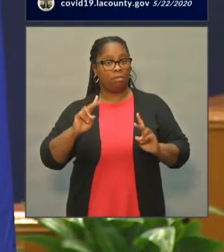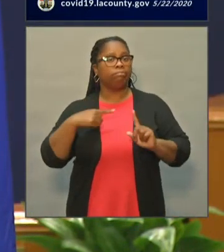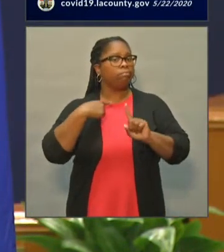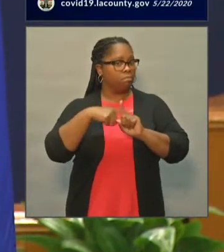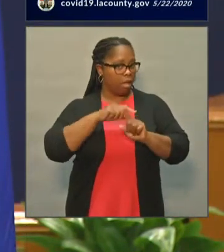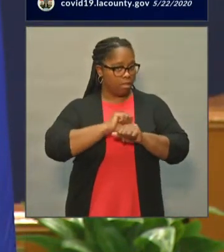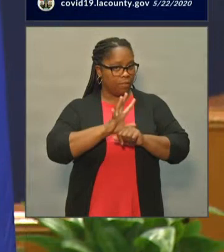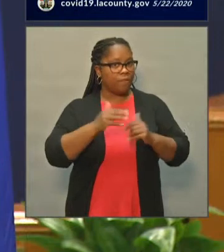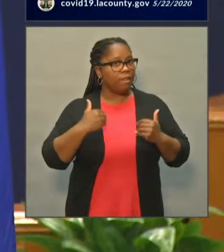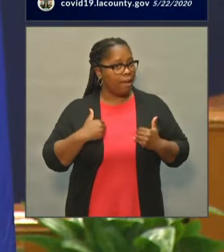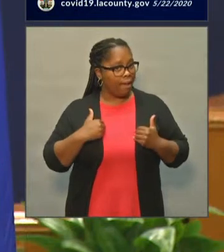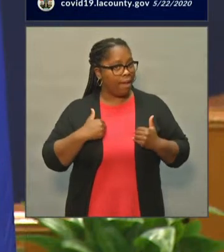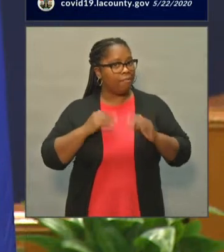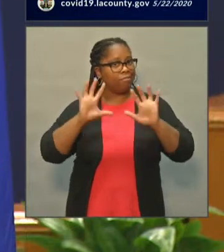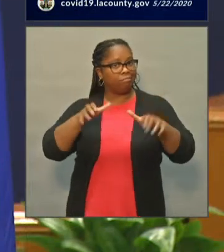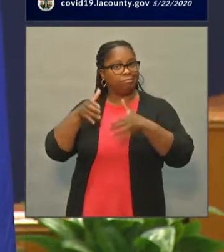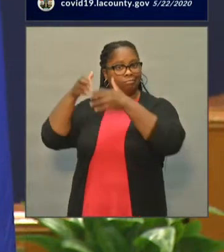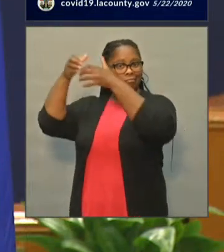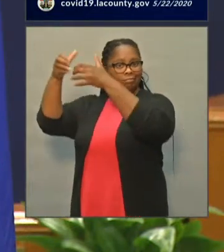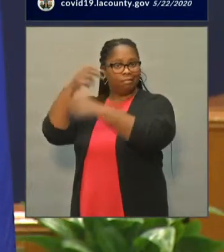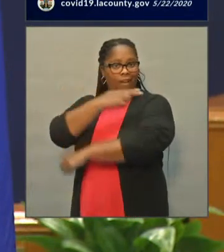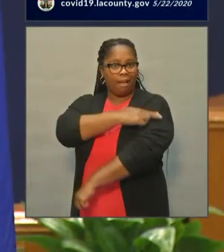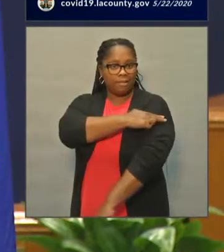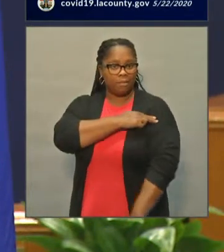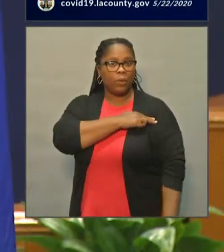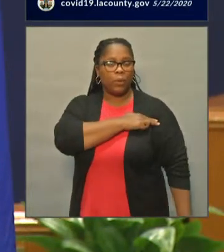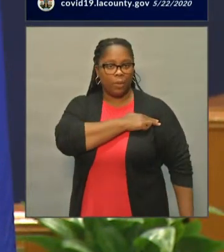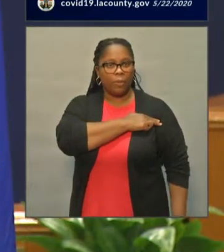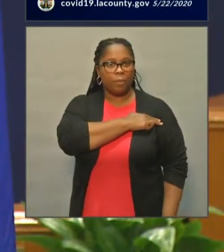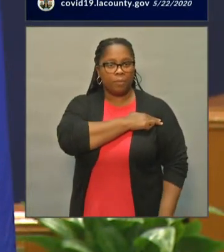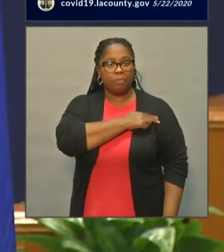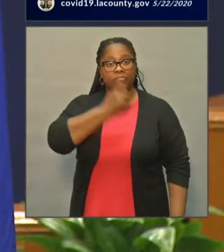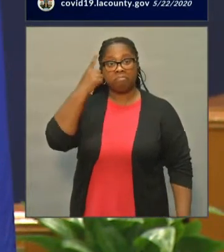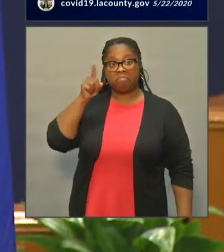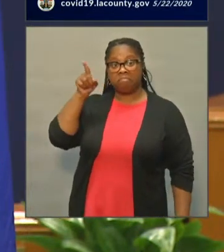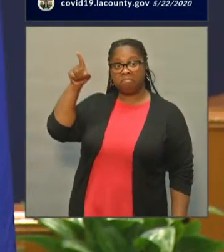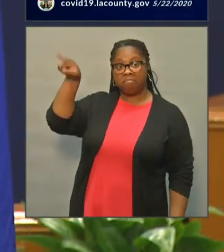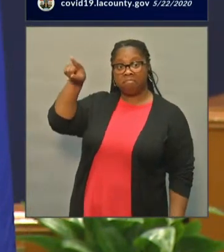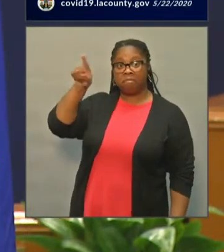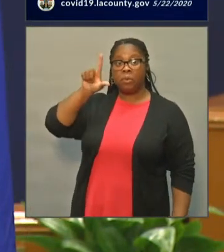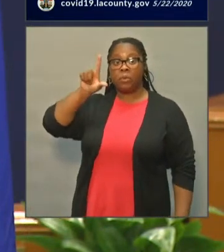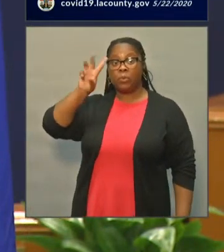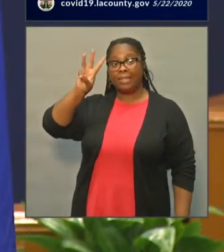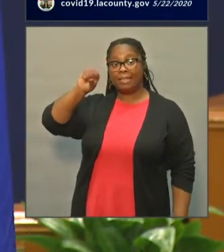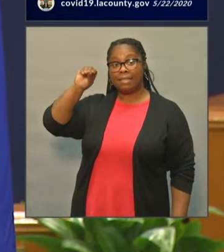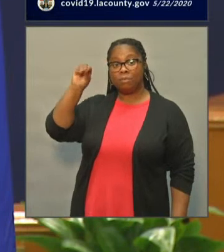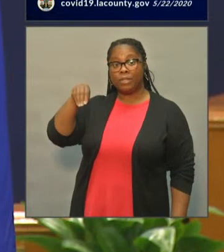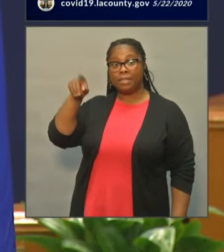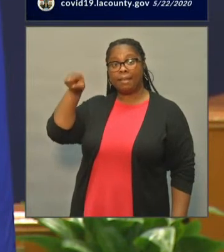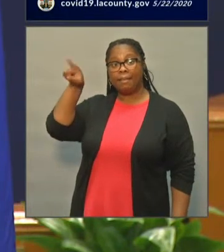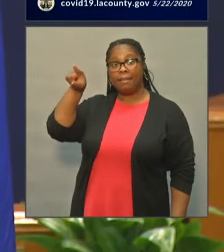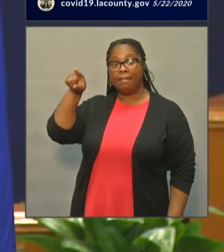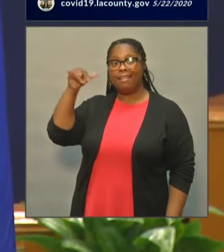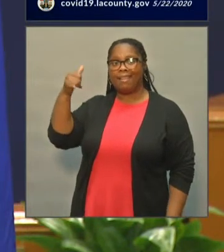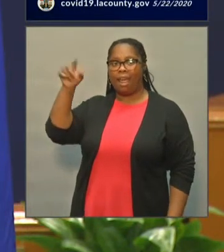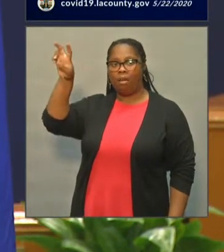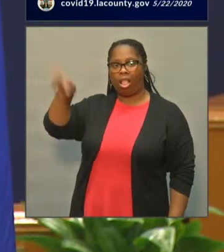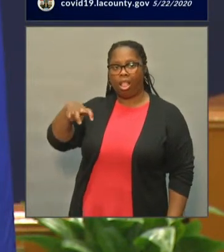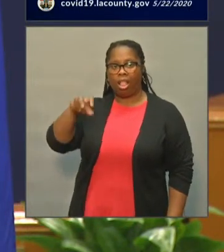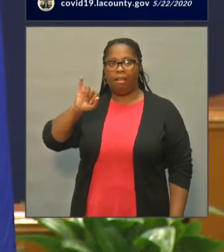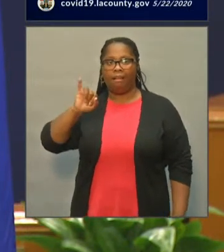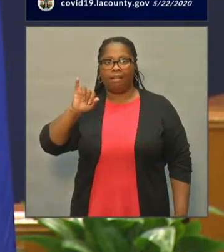tested positive for COVID-19 and are hospitalized. 26% of the people who are hospitalized are in the